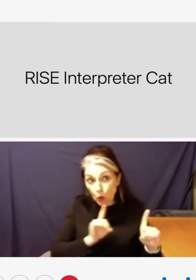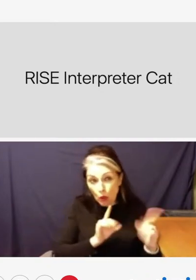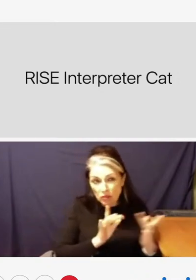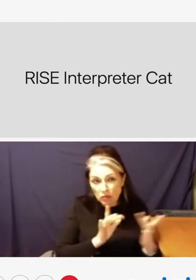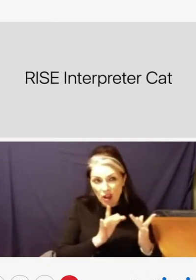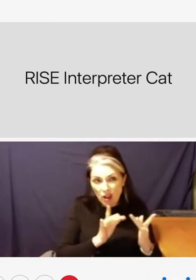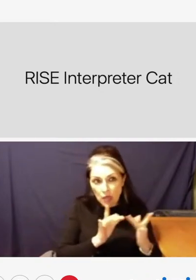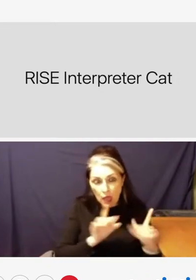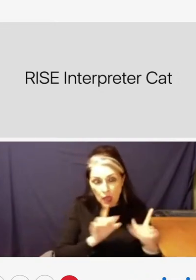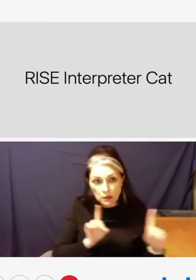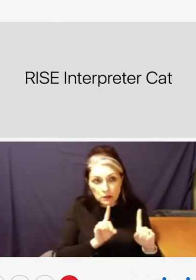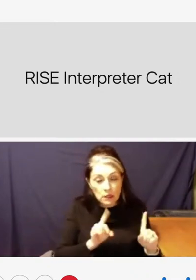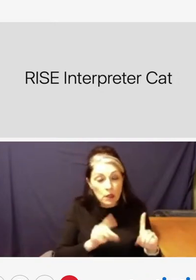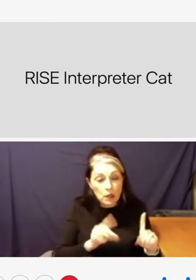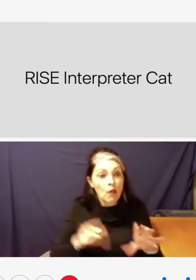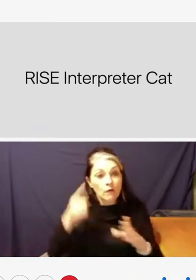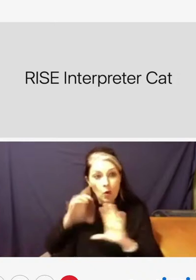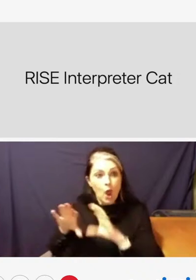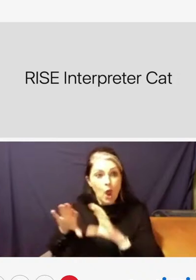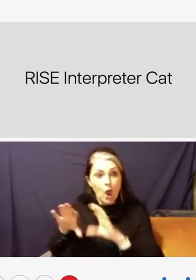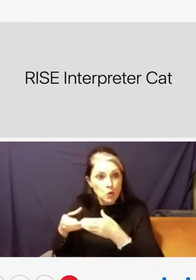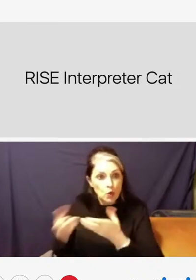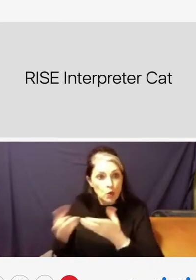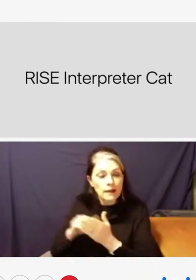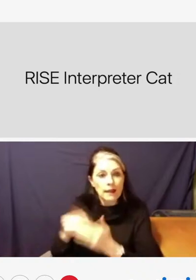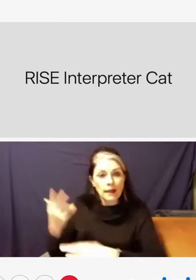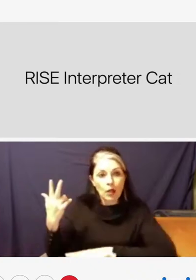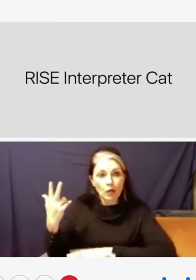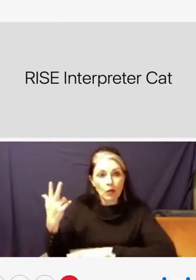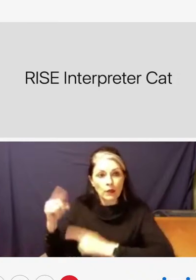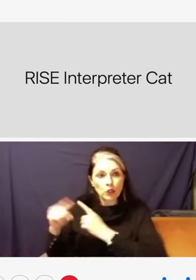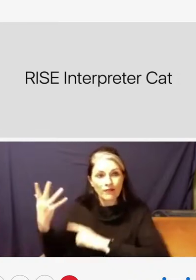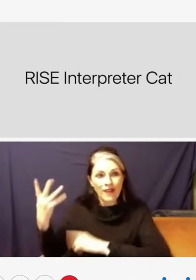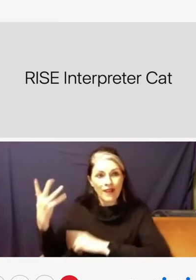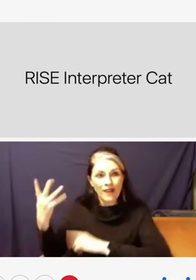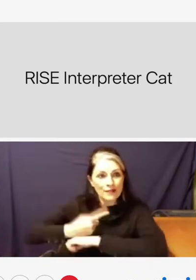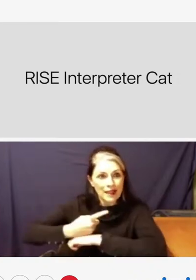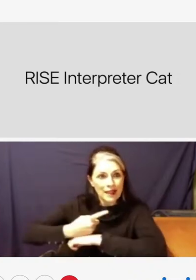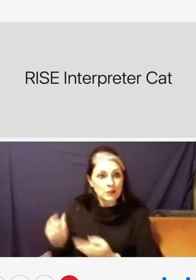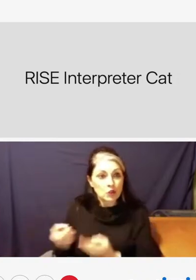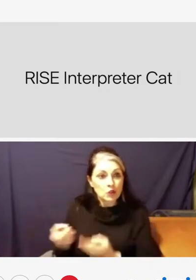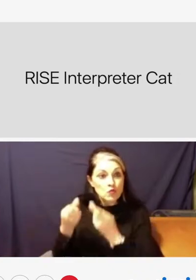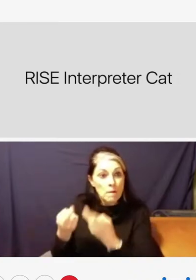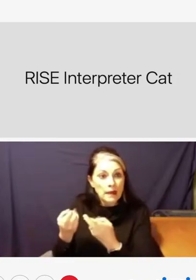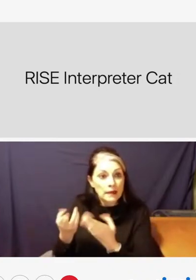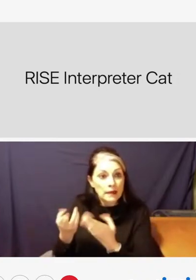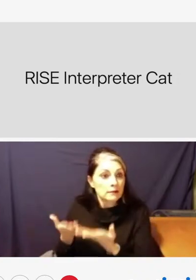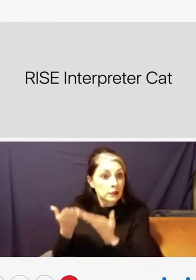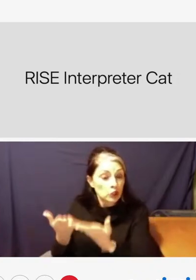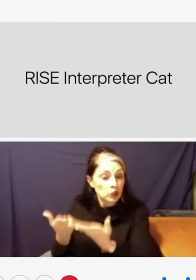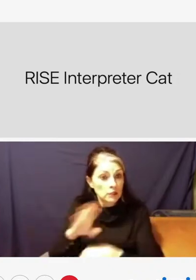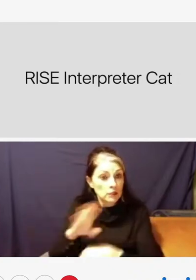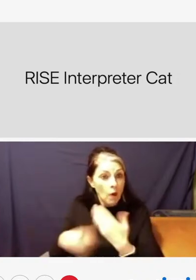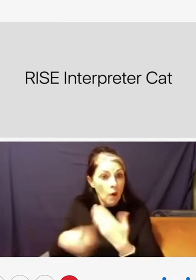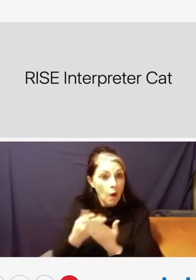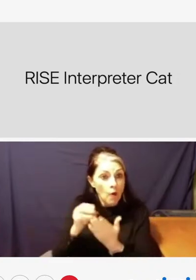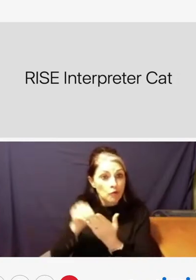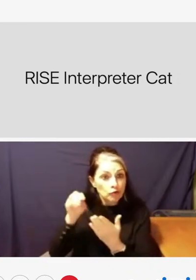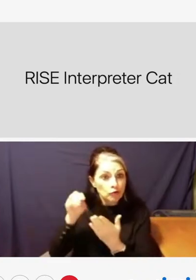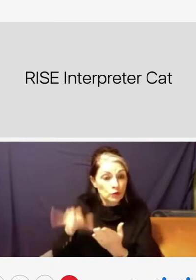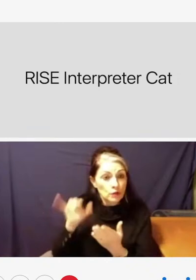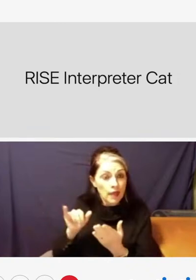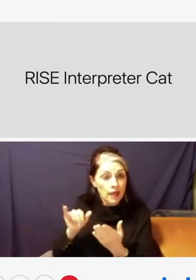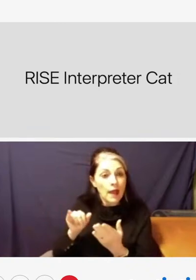for group again on days three through five it is recommended or suggested that all students in that period in that